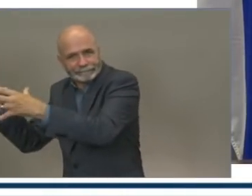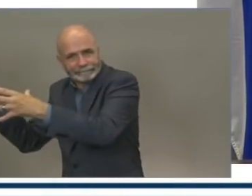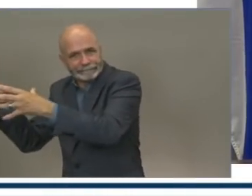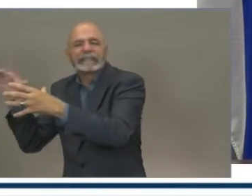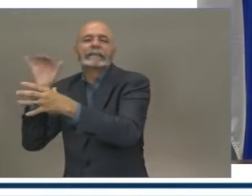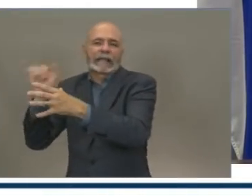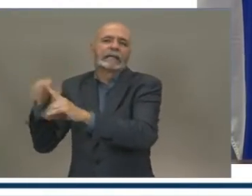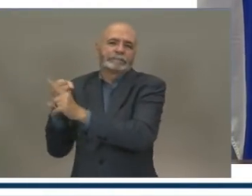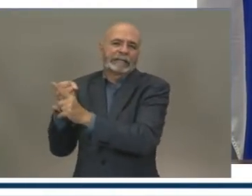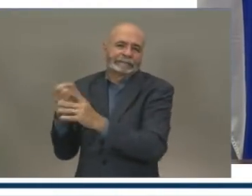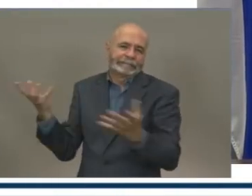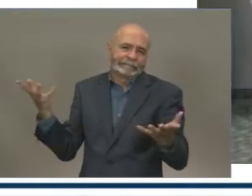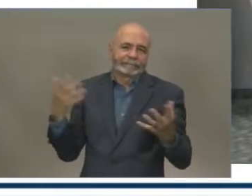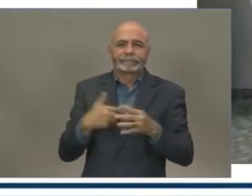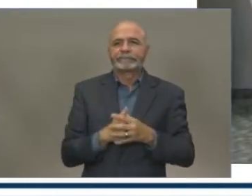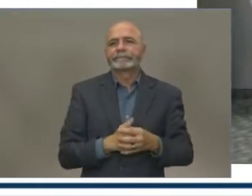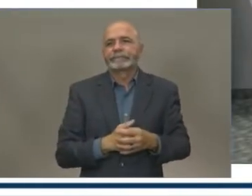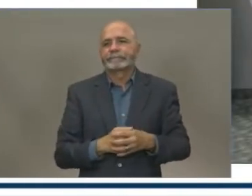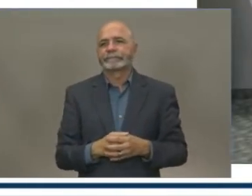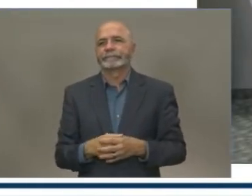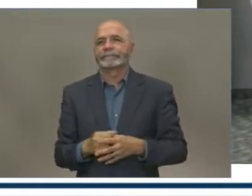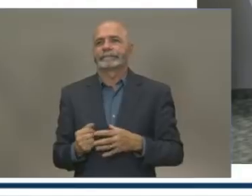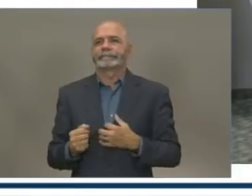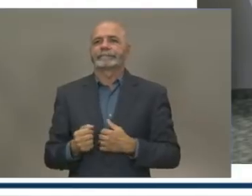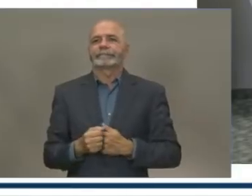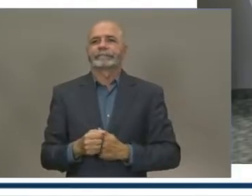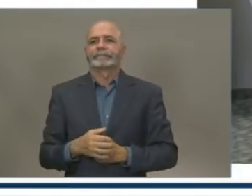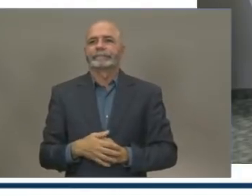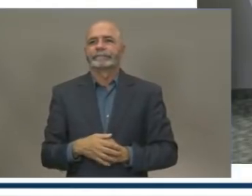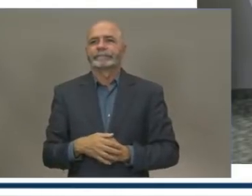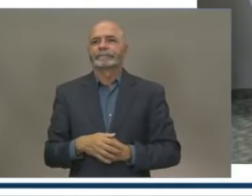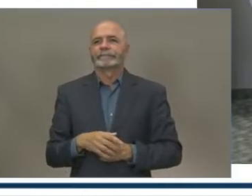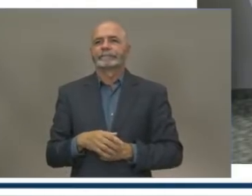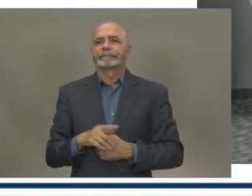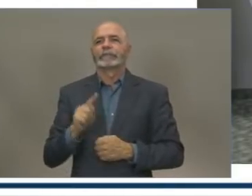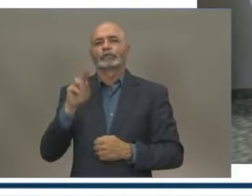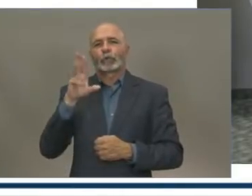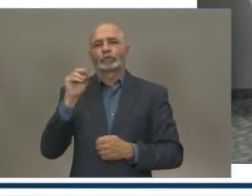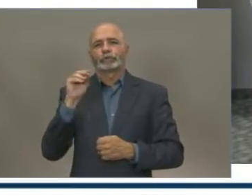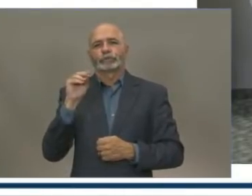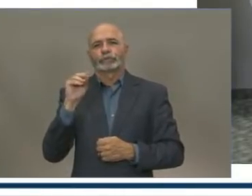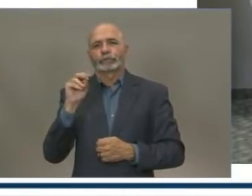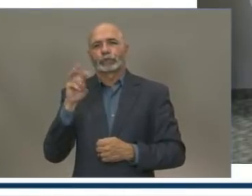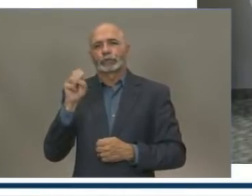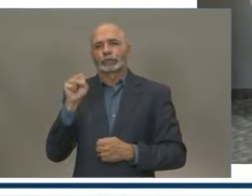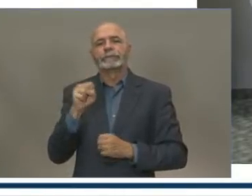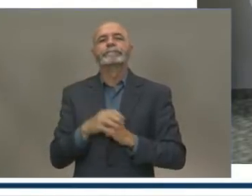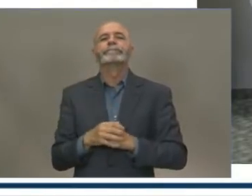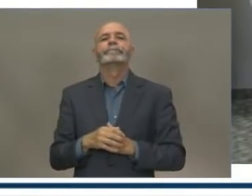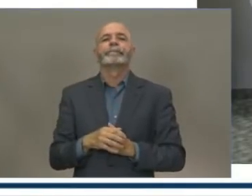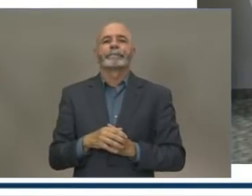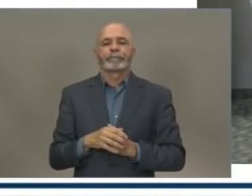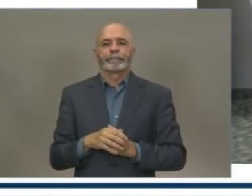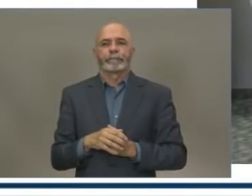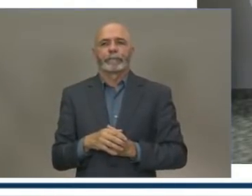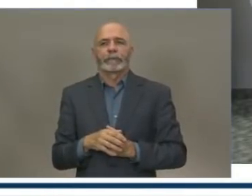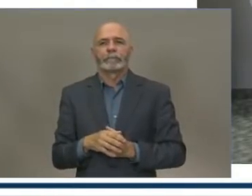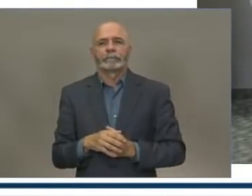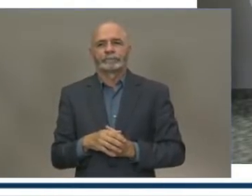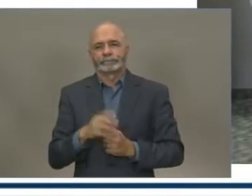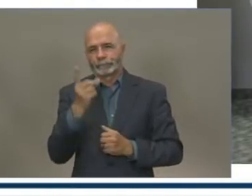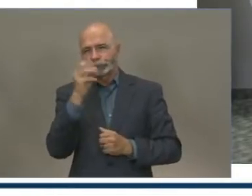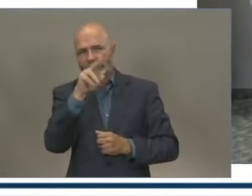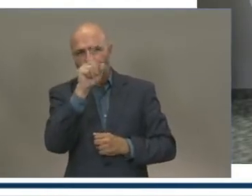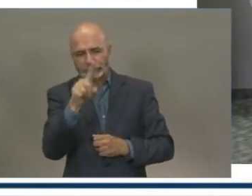school. Next, we'll go to Chelsea Gould from the Truro News. Go ahead, Chelsea. Hello, Dr. Strang. Since the proof